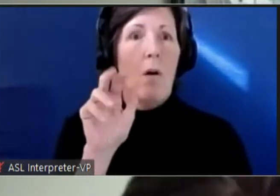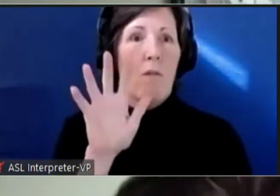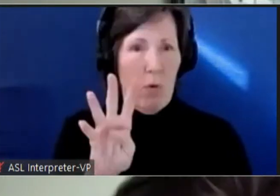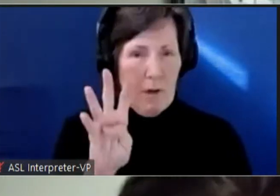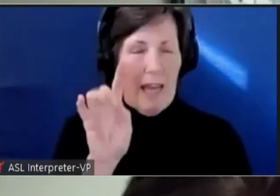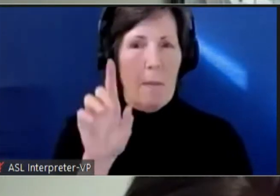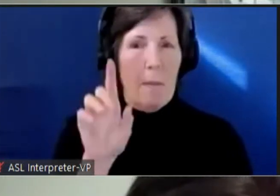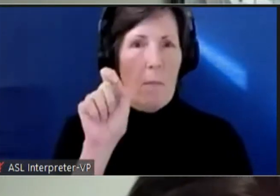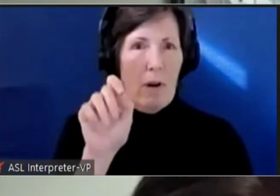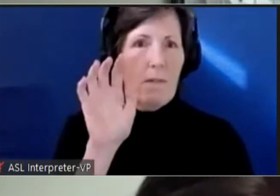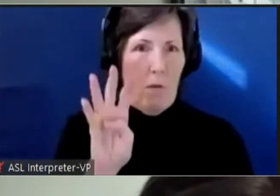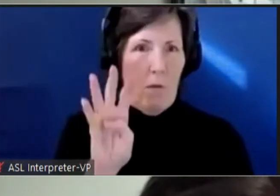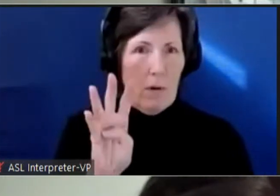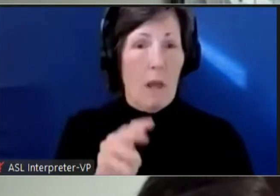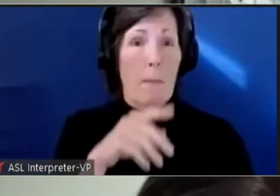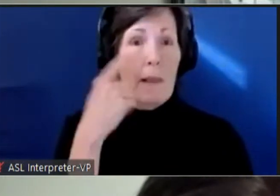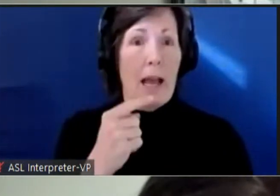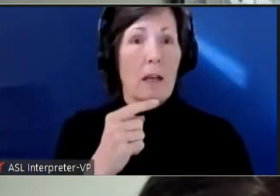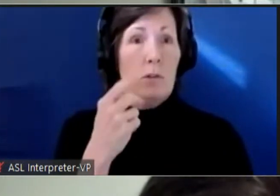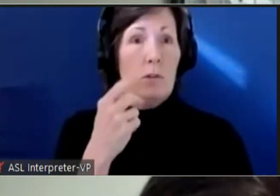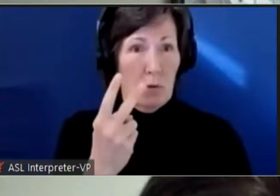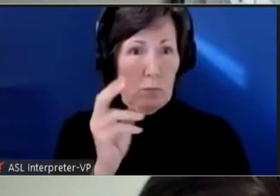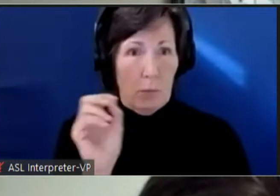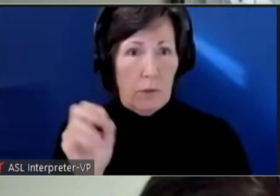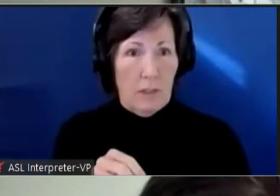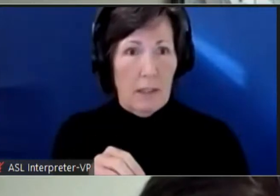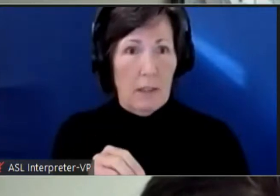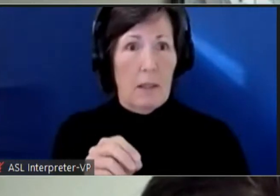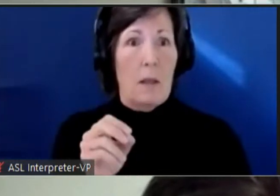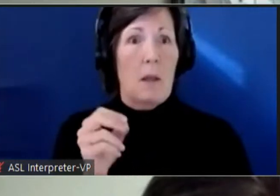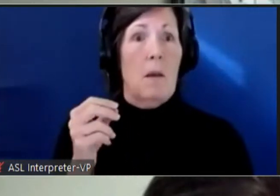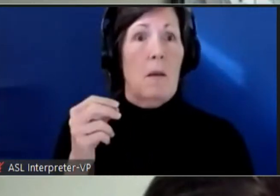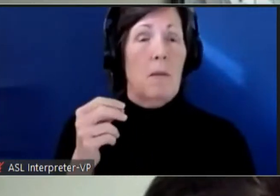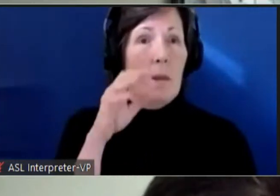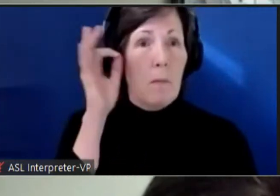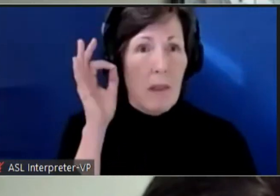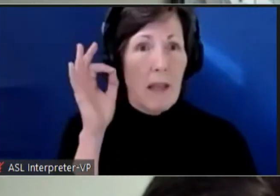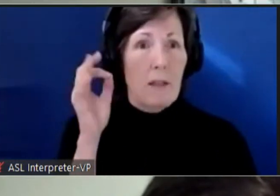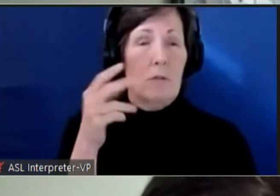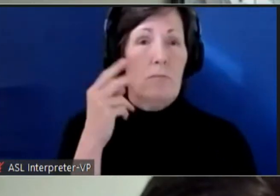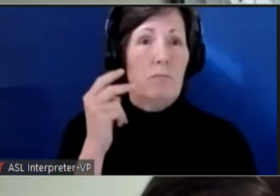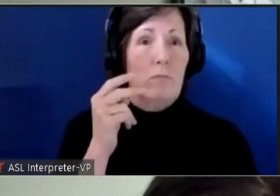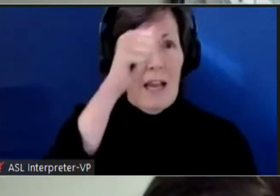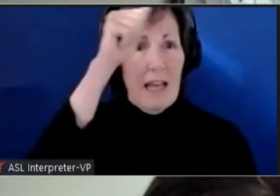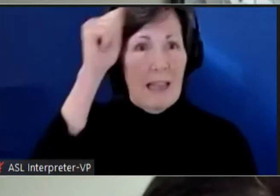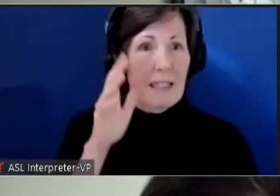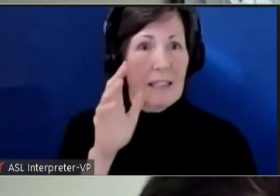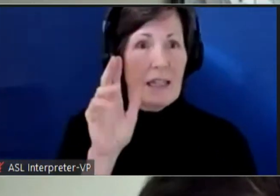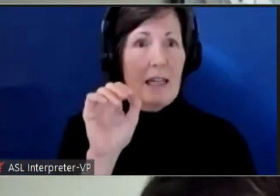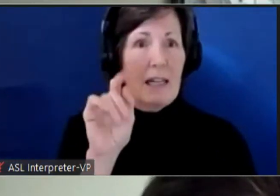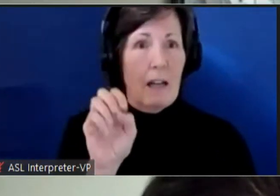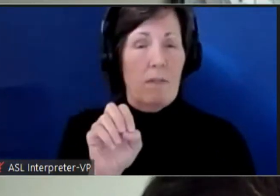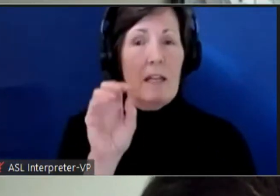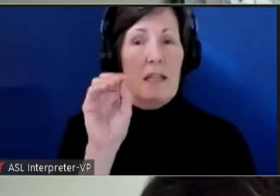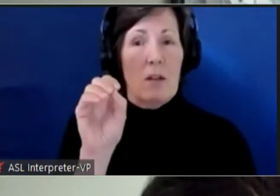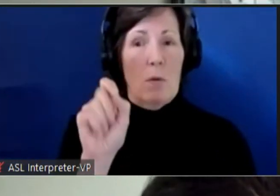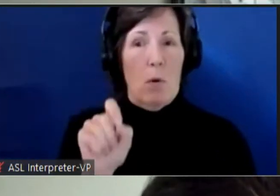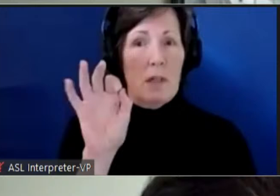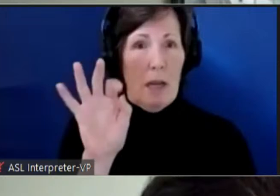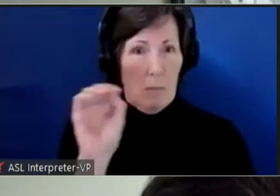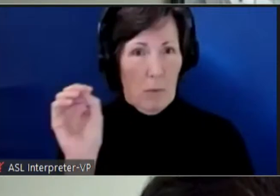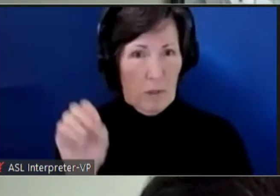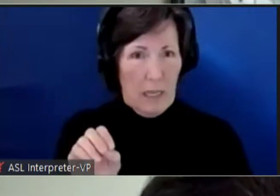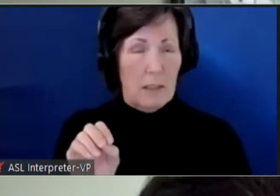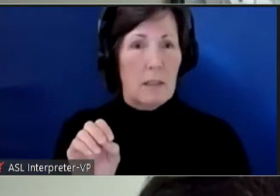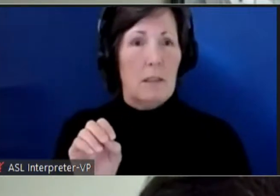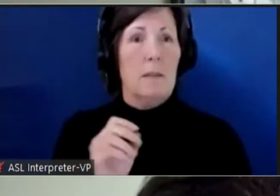Black 0.2%. American Indian, Alaska Native is 0.9%.